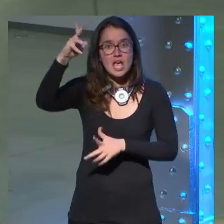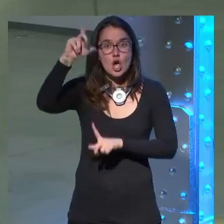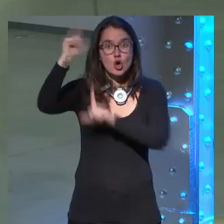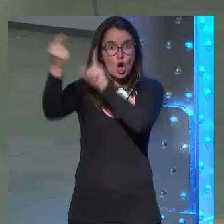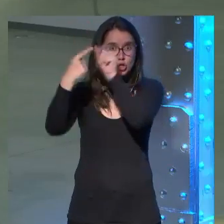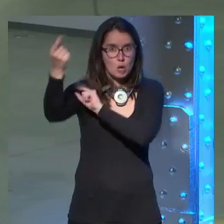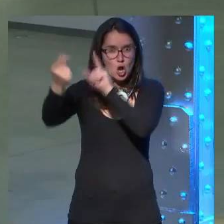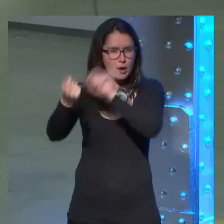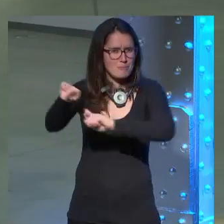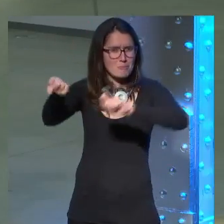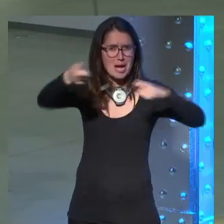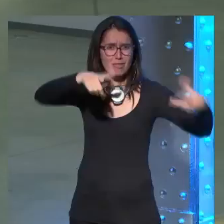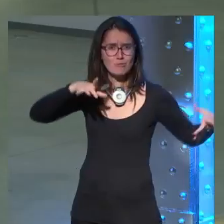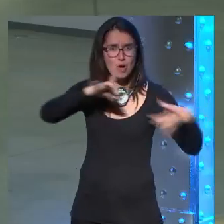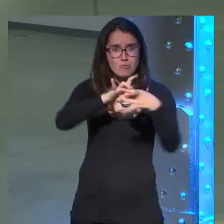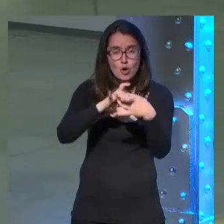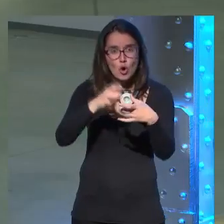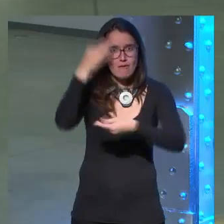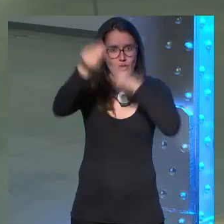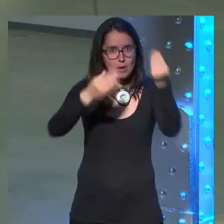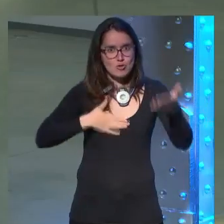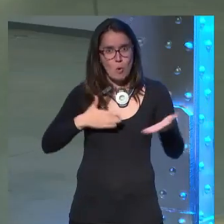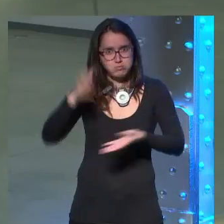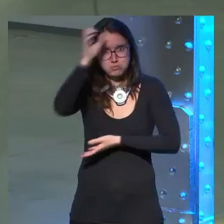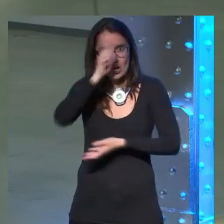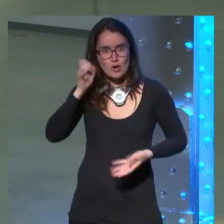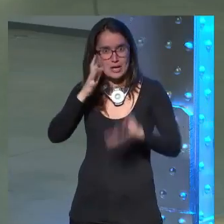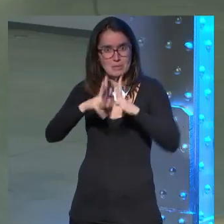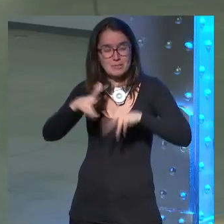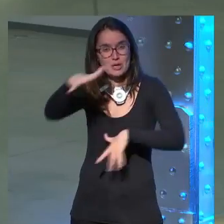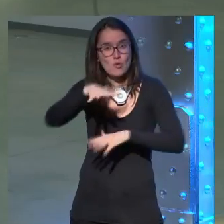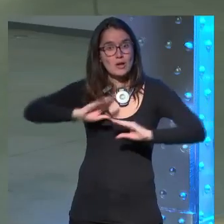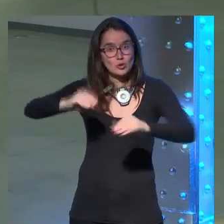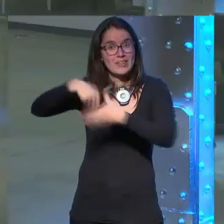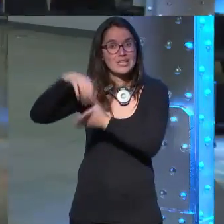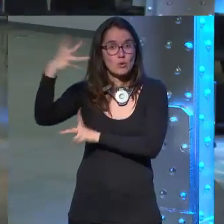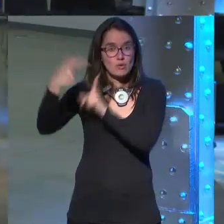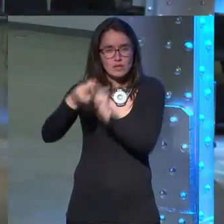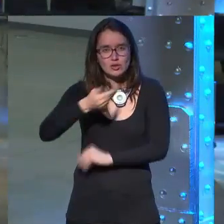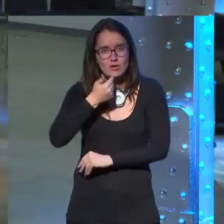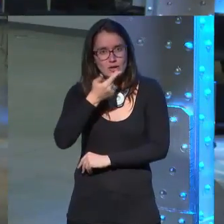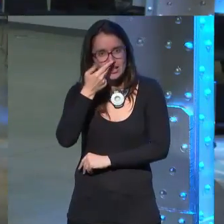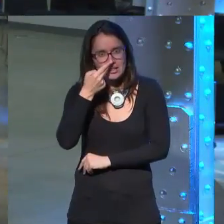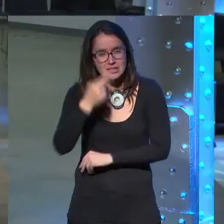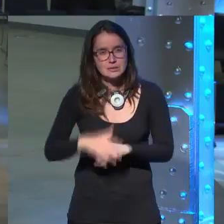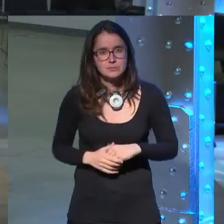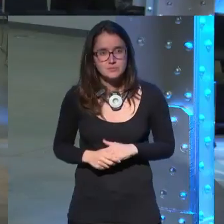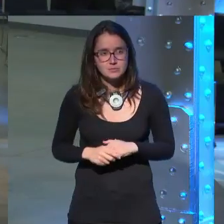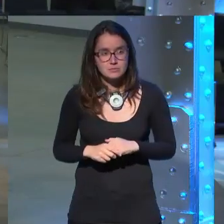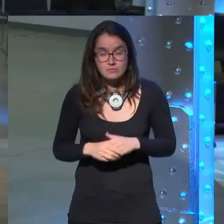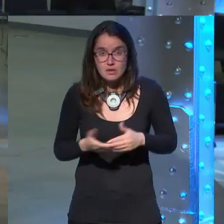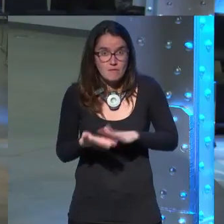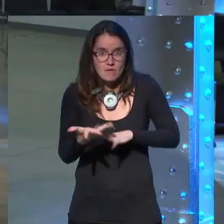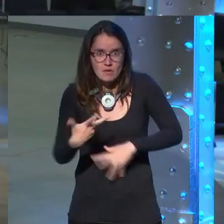with the way that I was thinking about mathematics and its place in the universe. So, Creo que tenemos que ir.